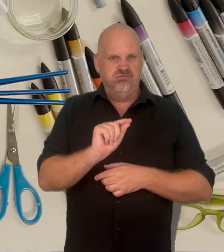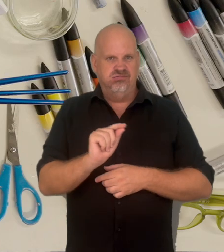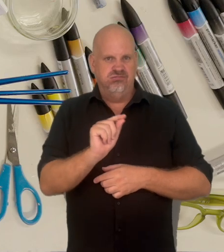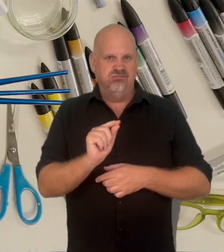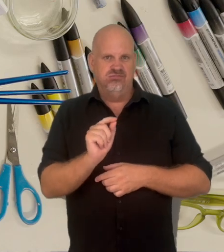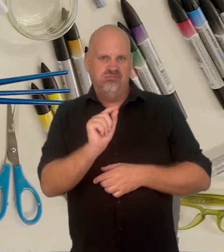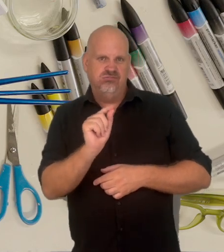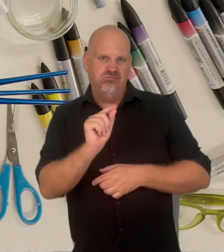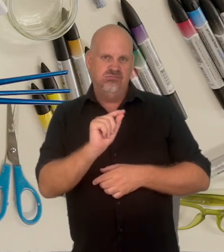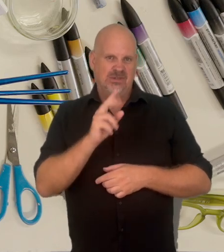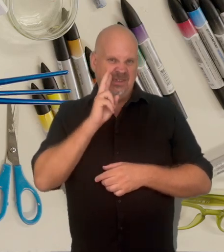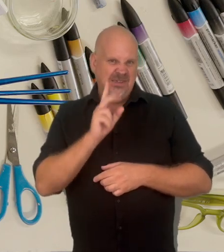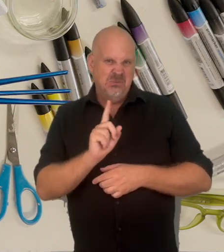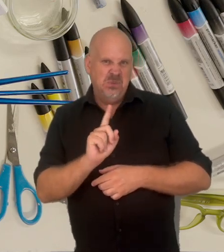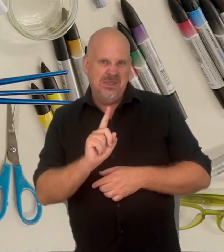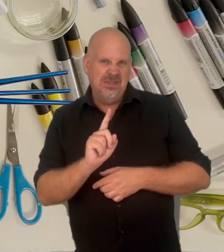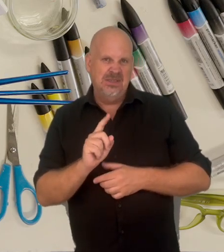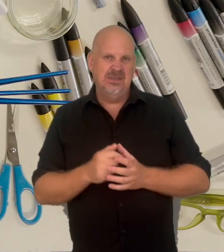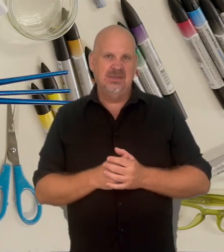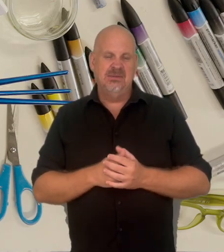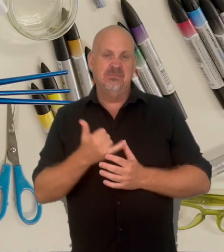get. And I might put some